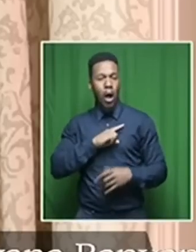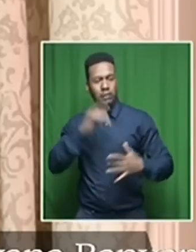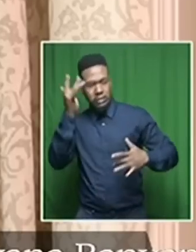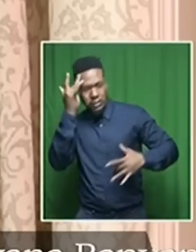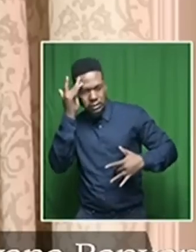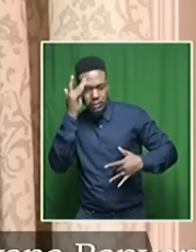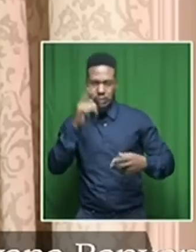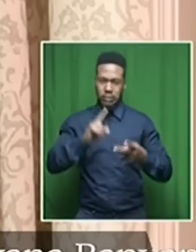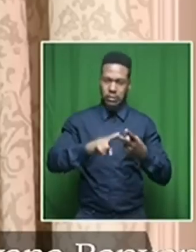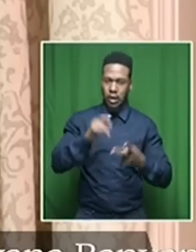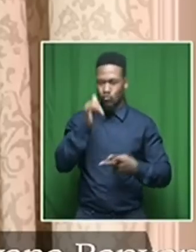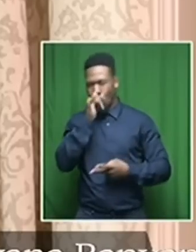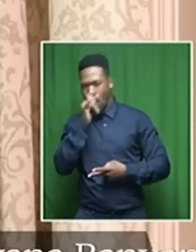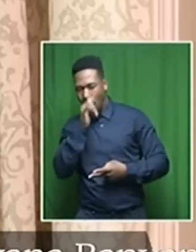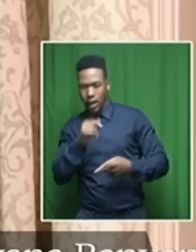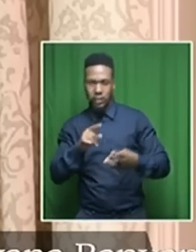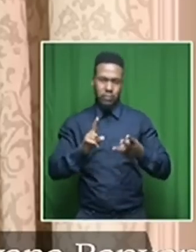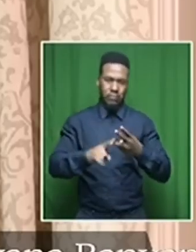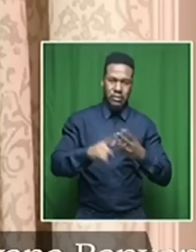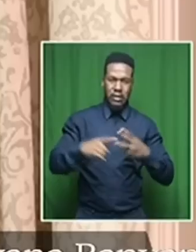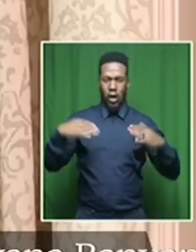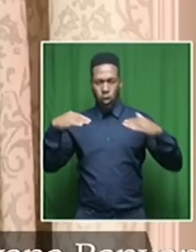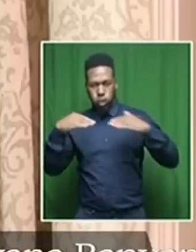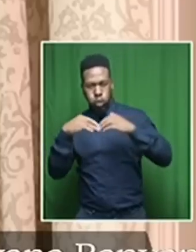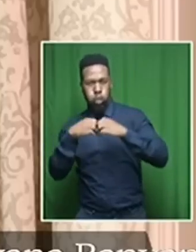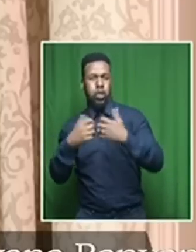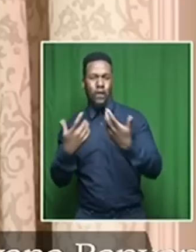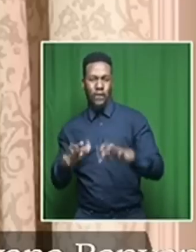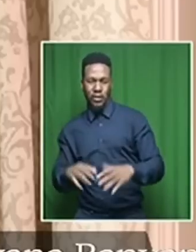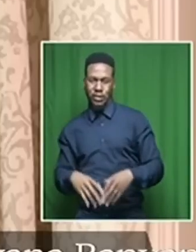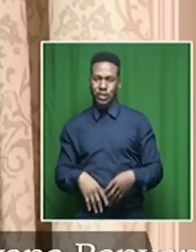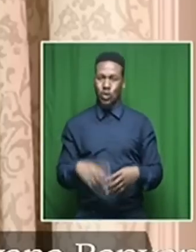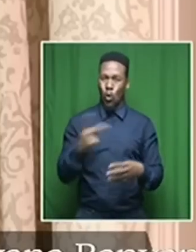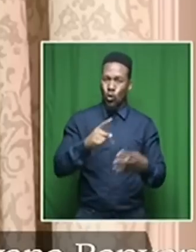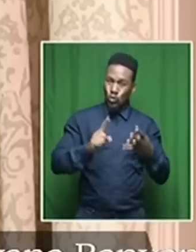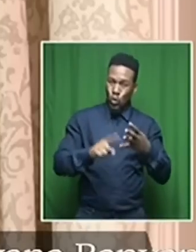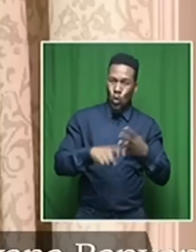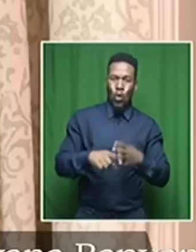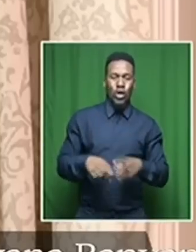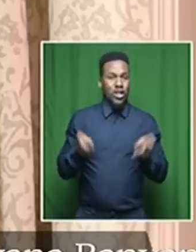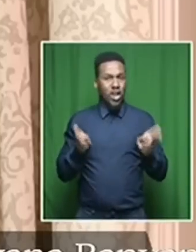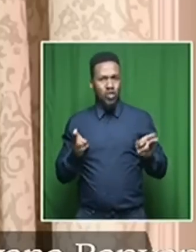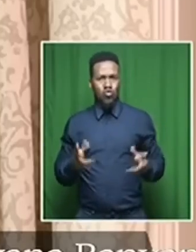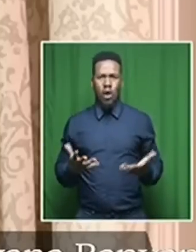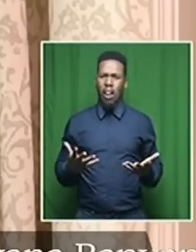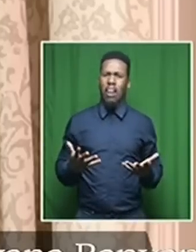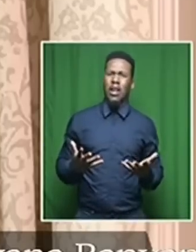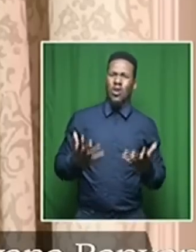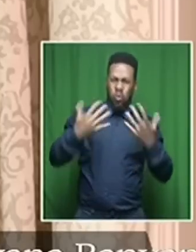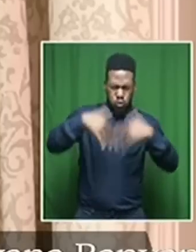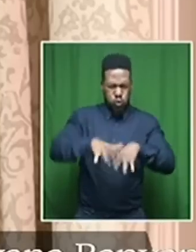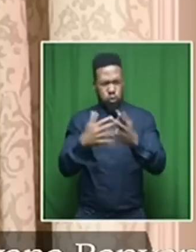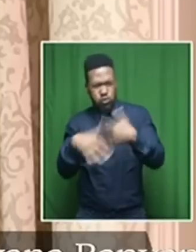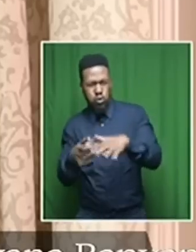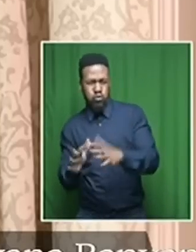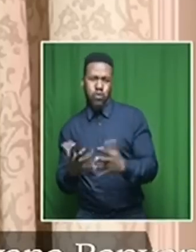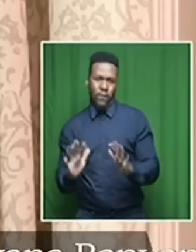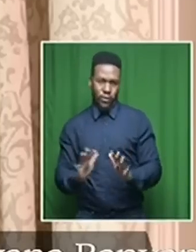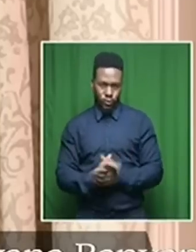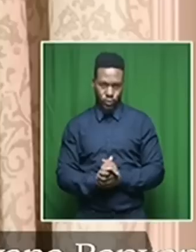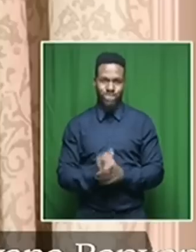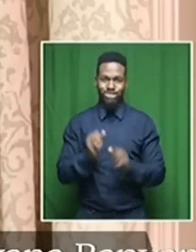to crime, to road accidents, and to natural disasters. We mourn the recent